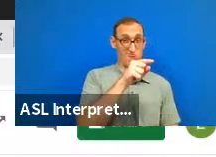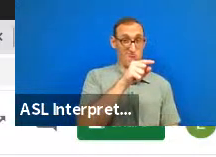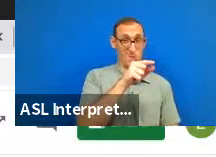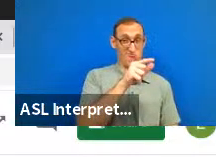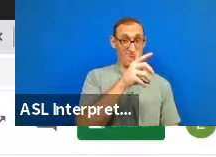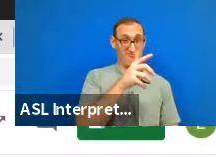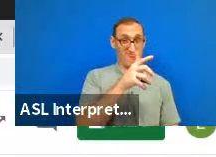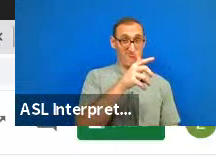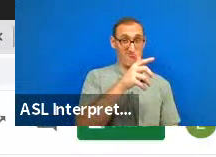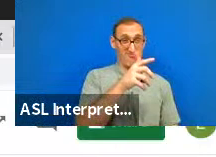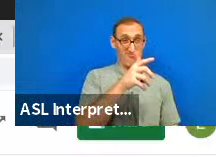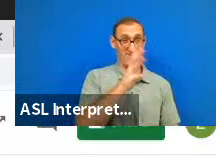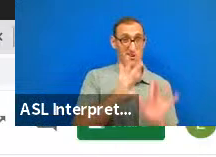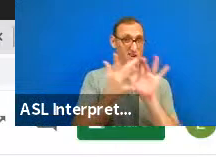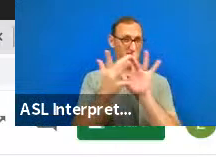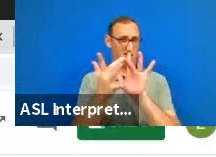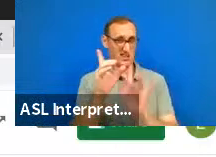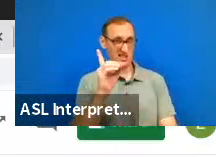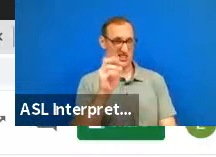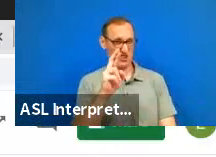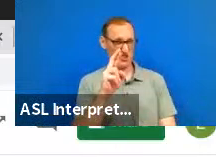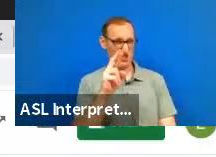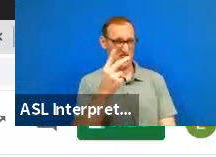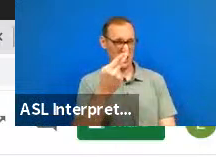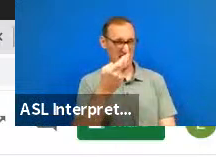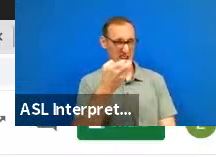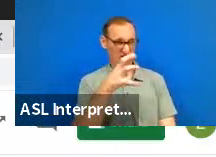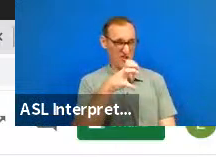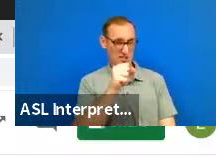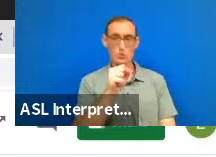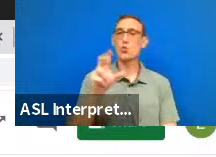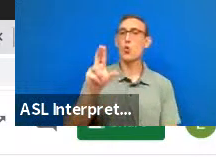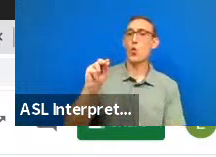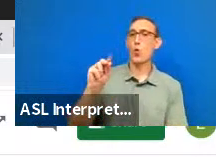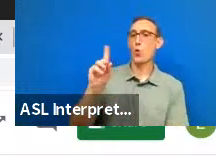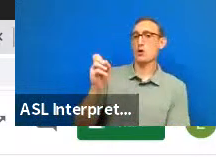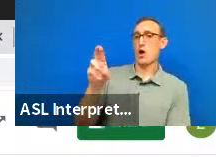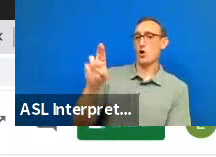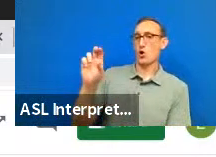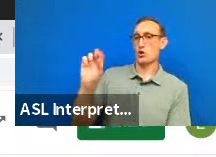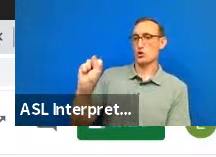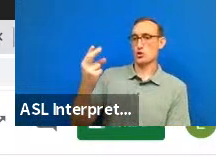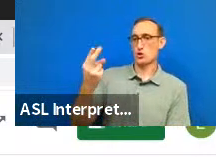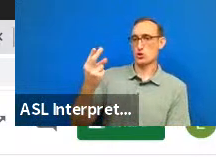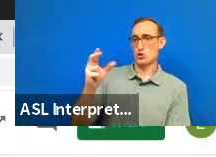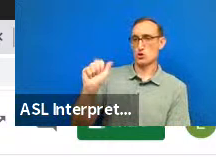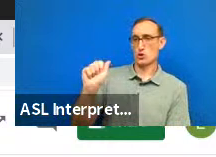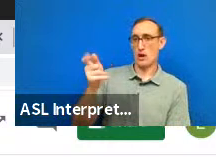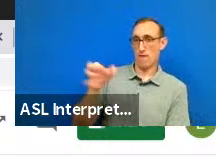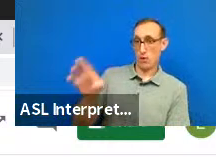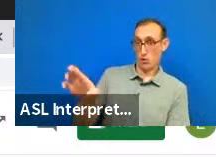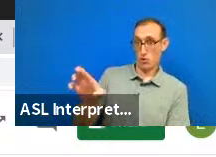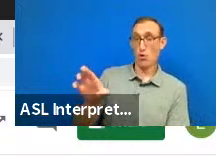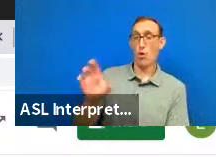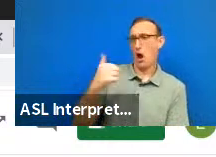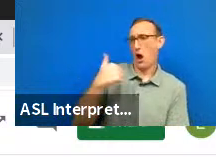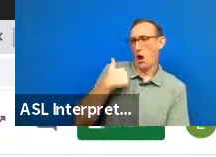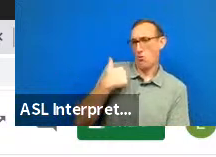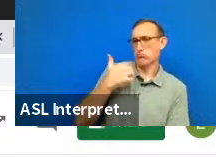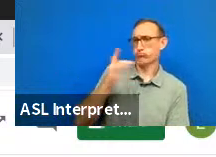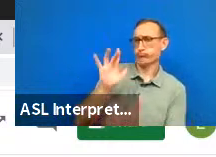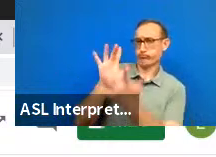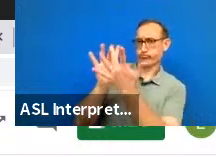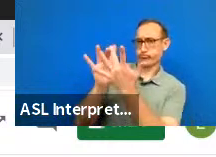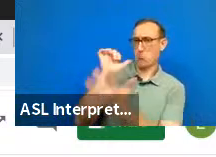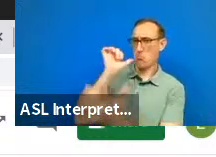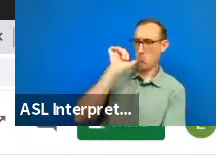is it Dr. Harris? I can't remember. No, Dr. Schaefer. So what? Dr. Schaefer. Either reach out tomorrow to